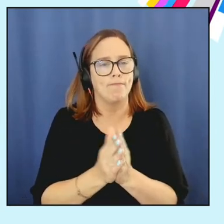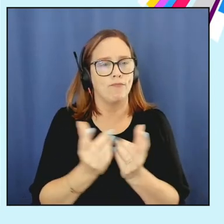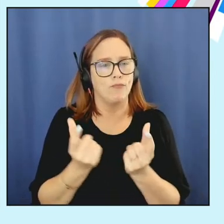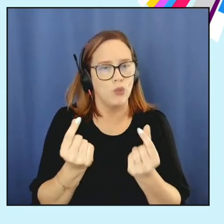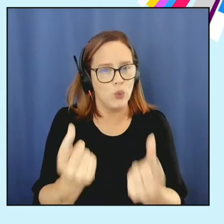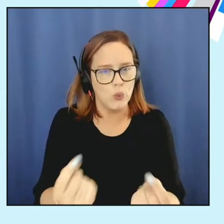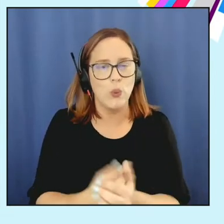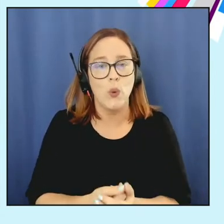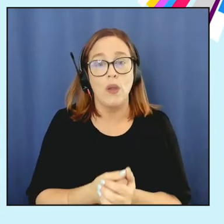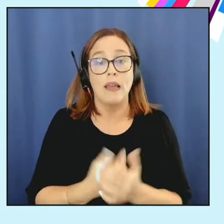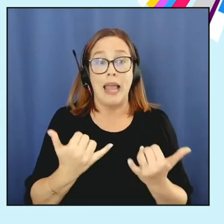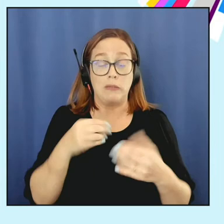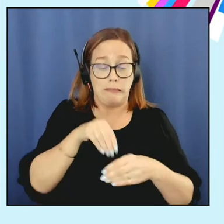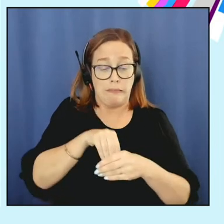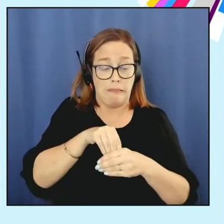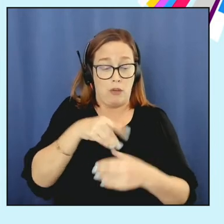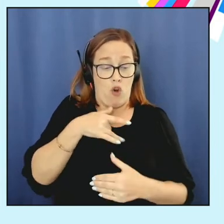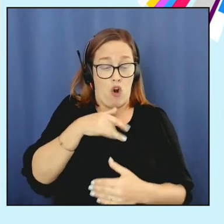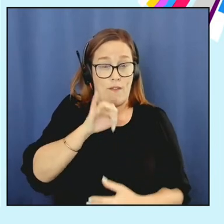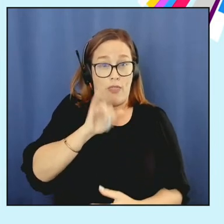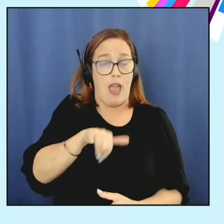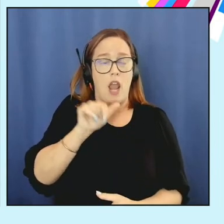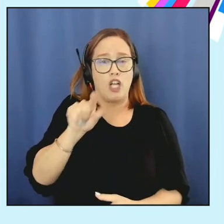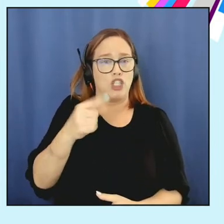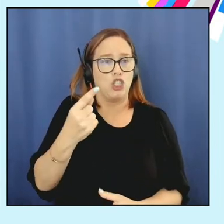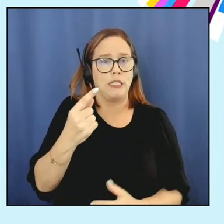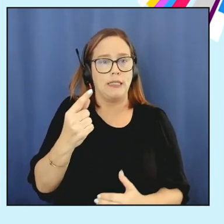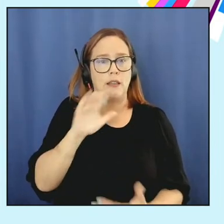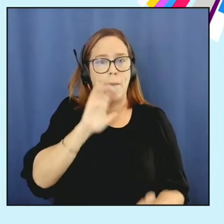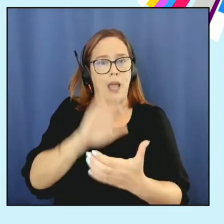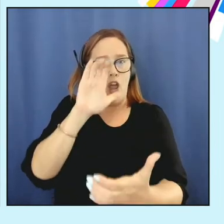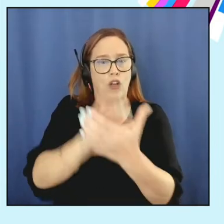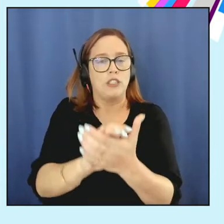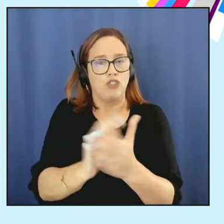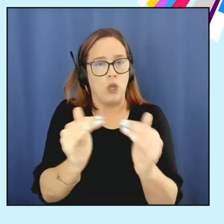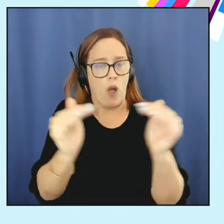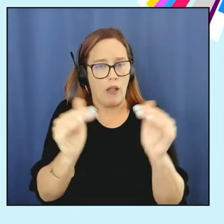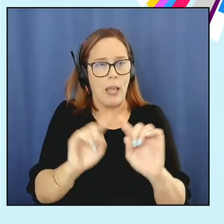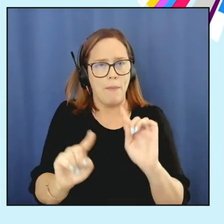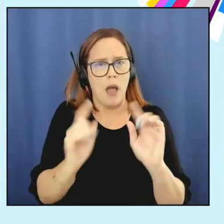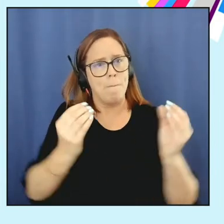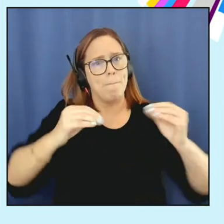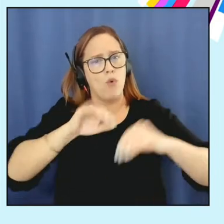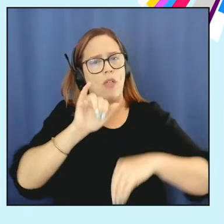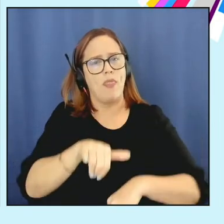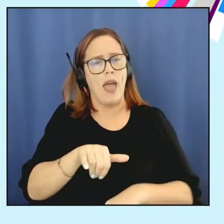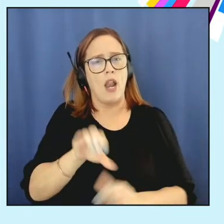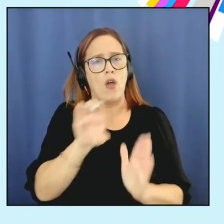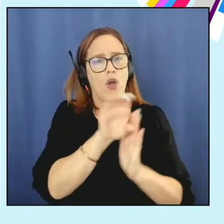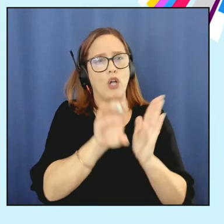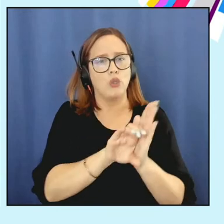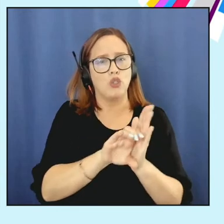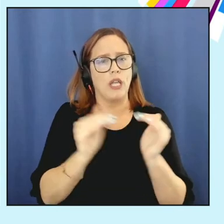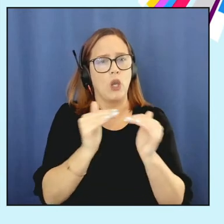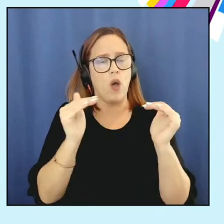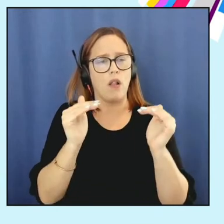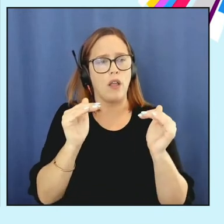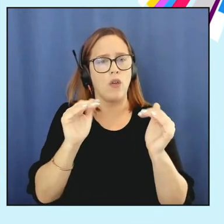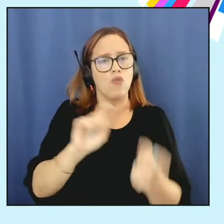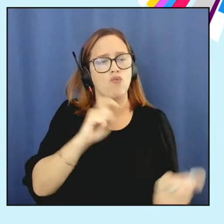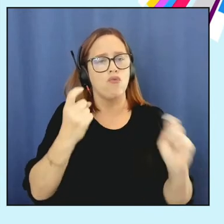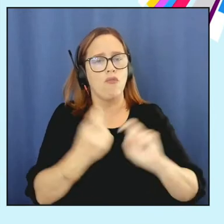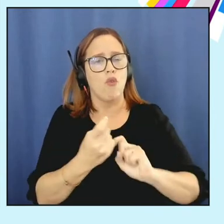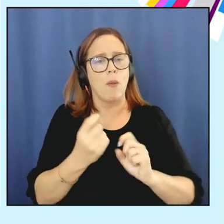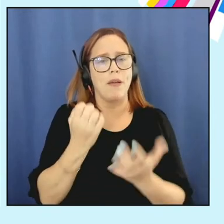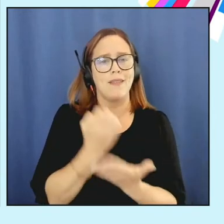not just about marriage equality. It's bigger than that. It's about constitutional equality. It's about reform of economic systems that